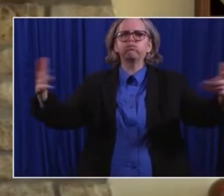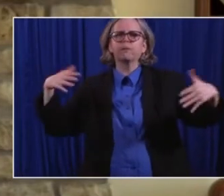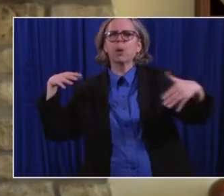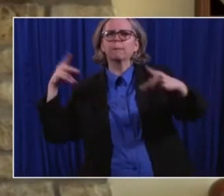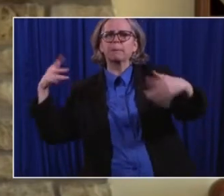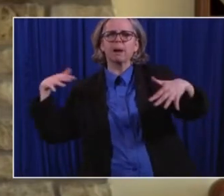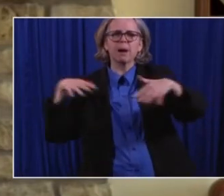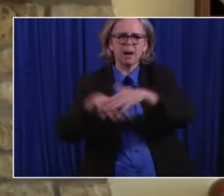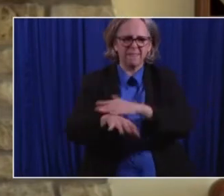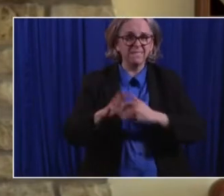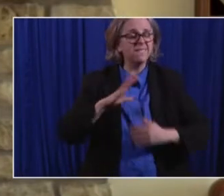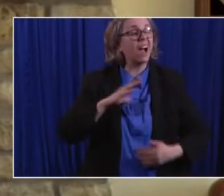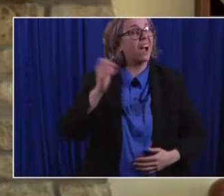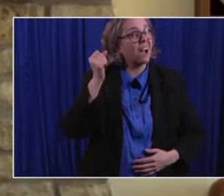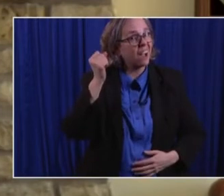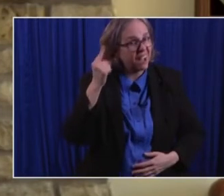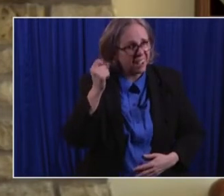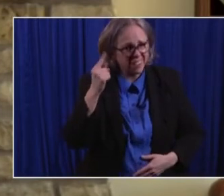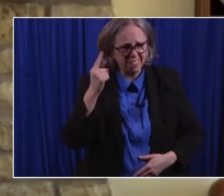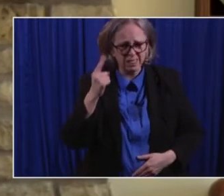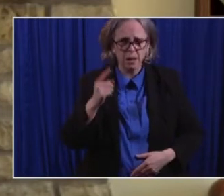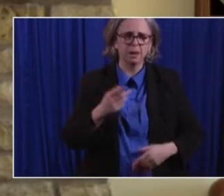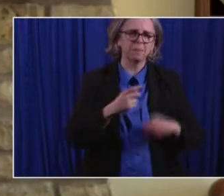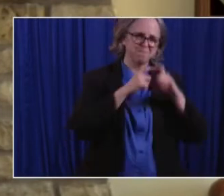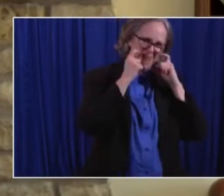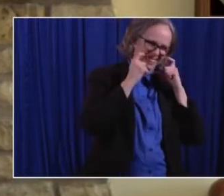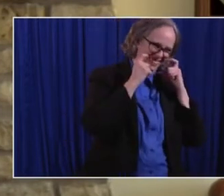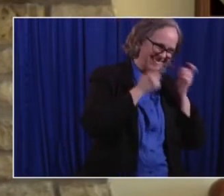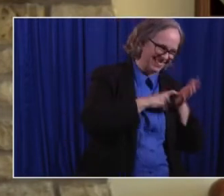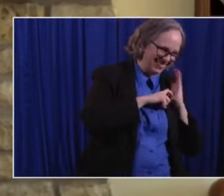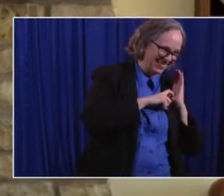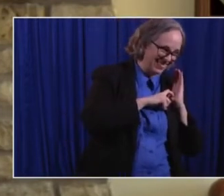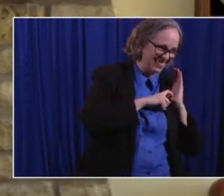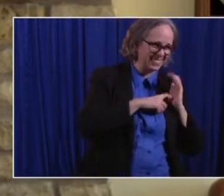can be marked and can in fact be maintained.